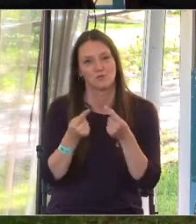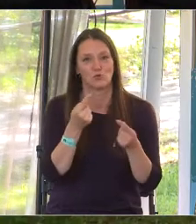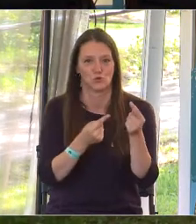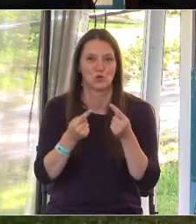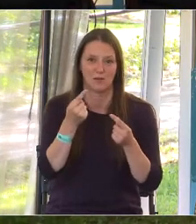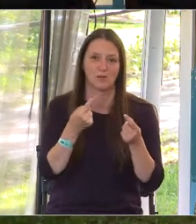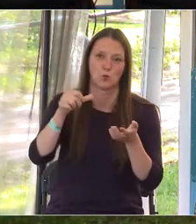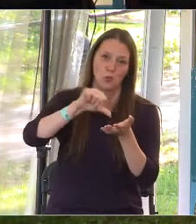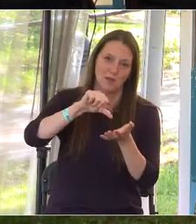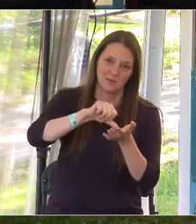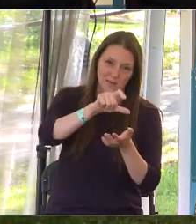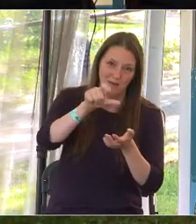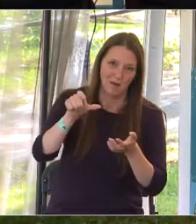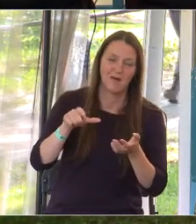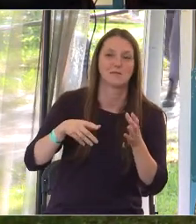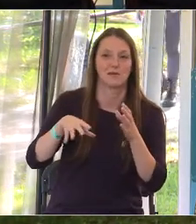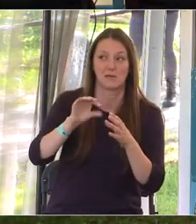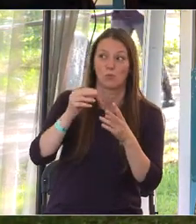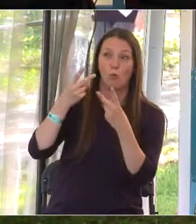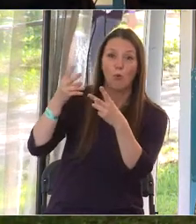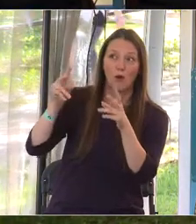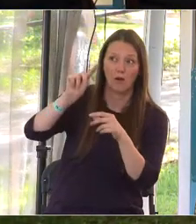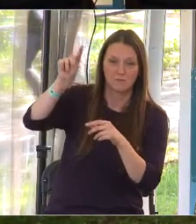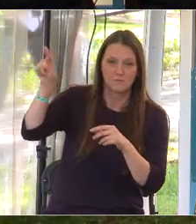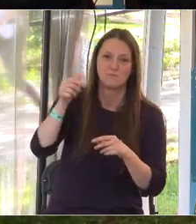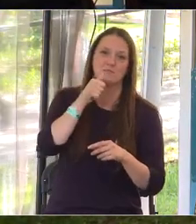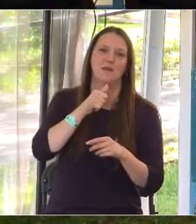talks. Most of the other ones are in Estonian.